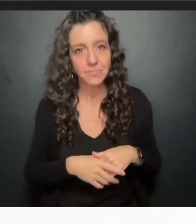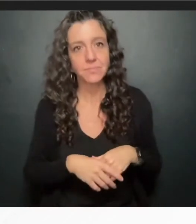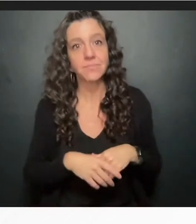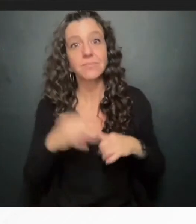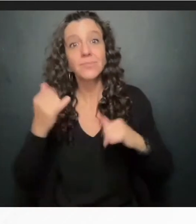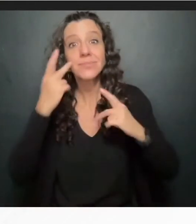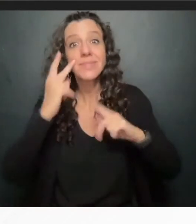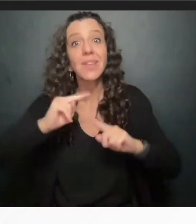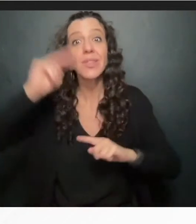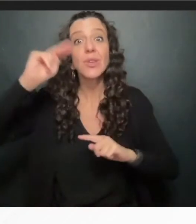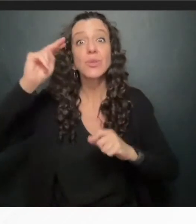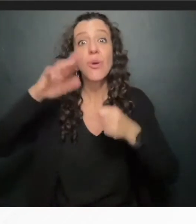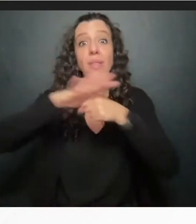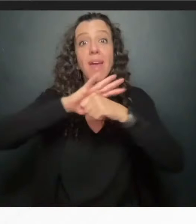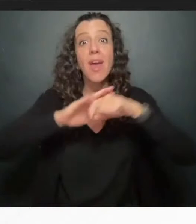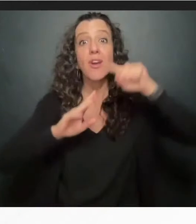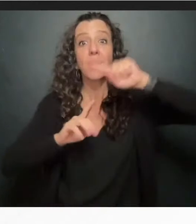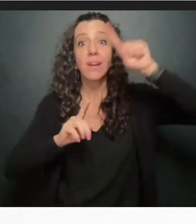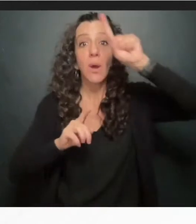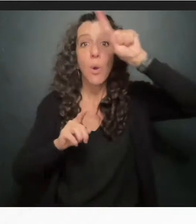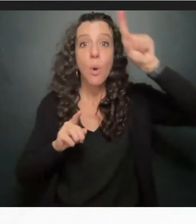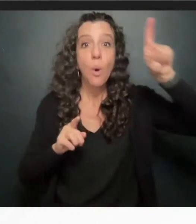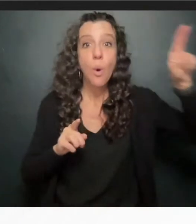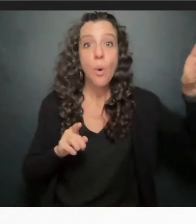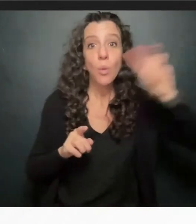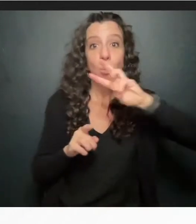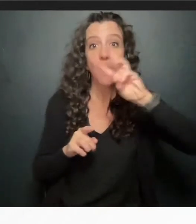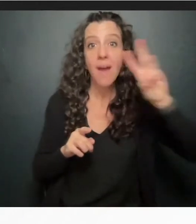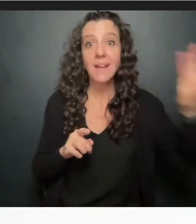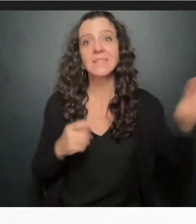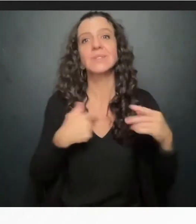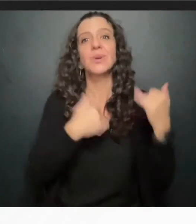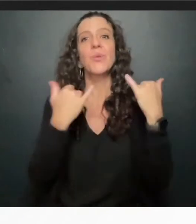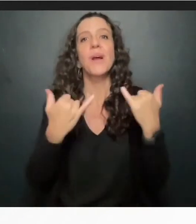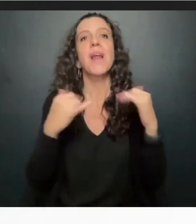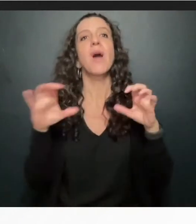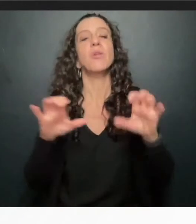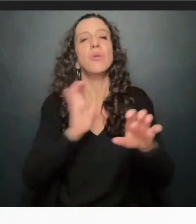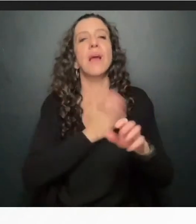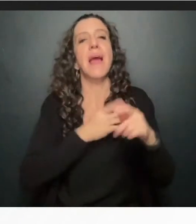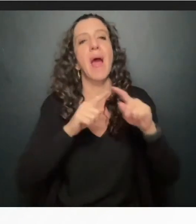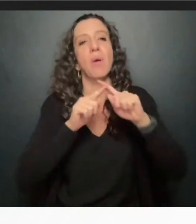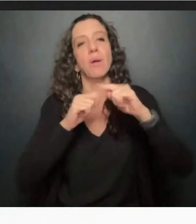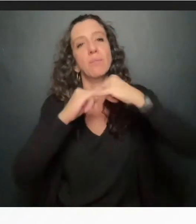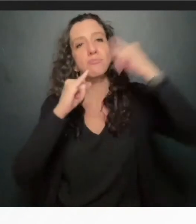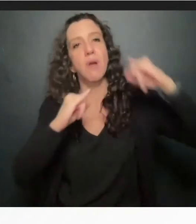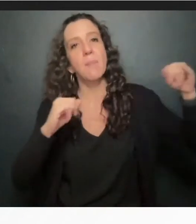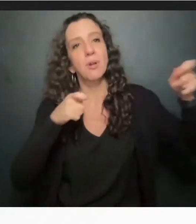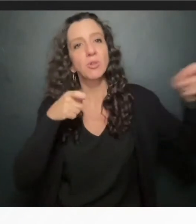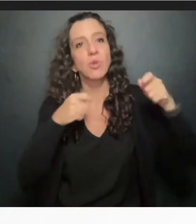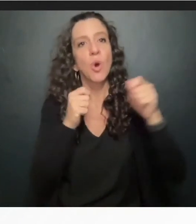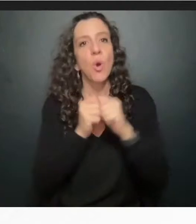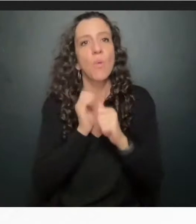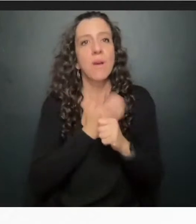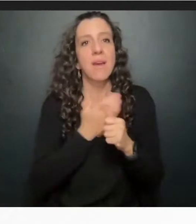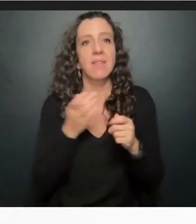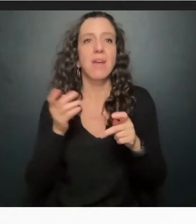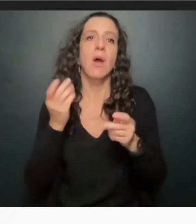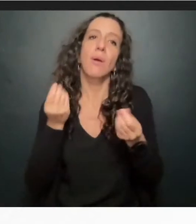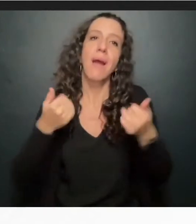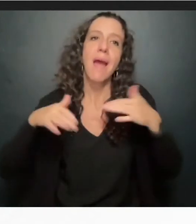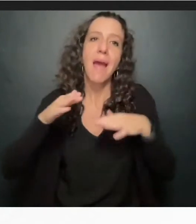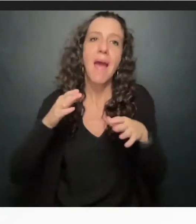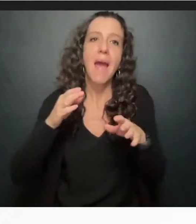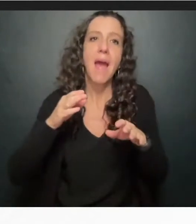north end of the fire extending to the west, we're doing our perimeter control with our hand crews and engine companies with progressive hose lays and hand crew